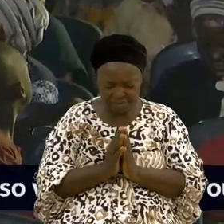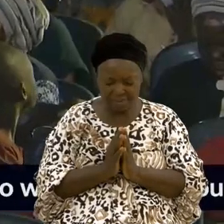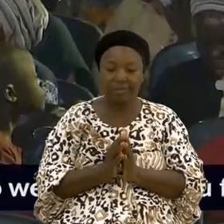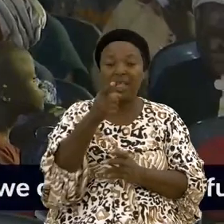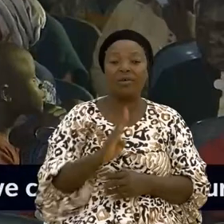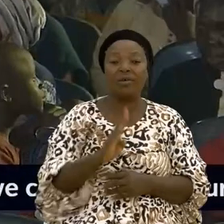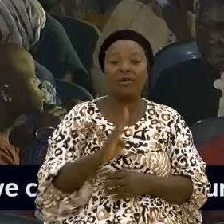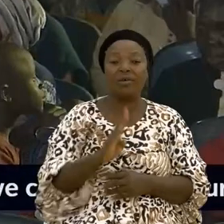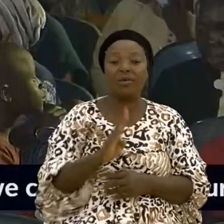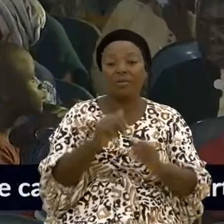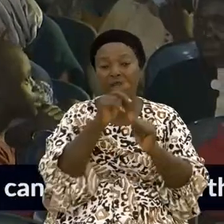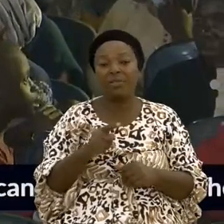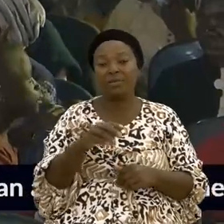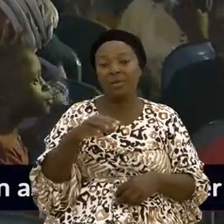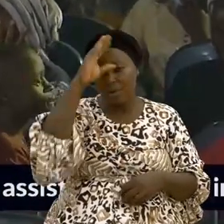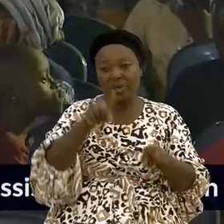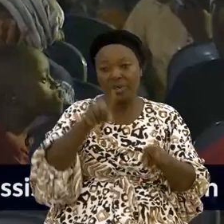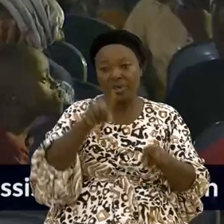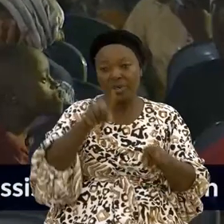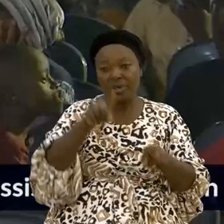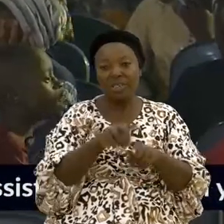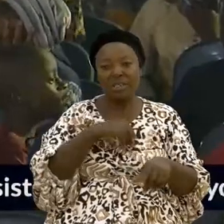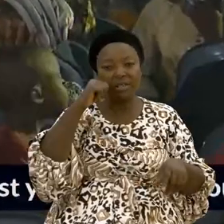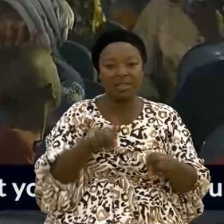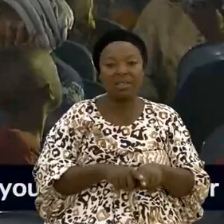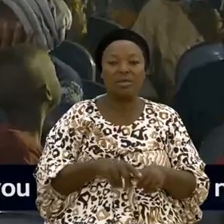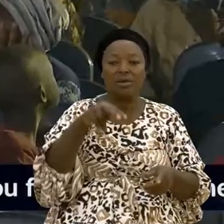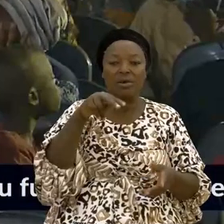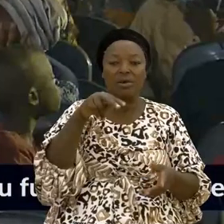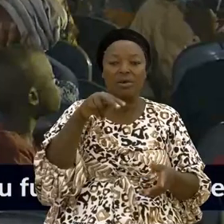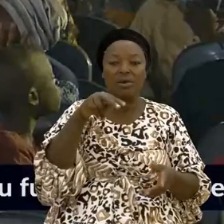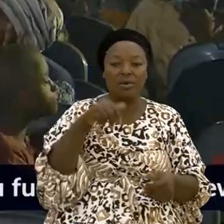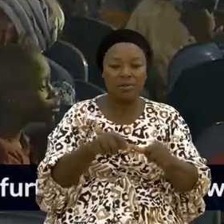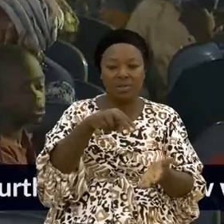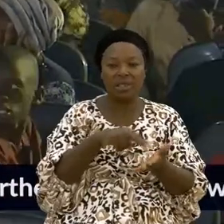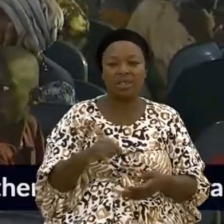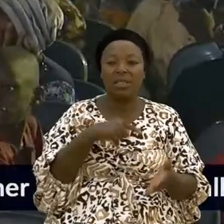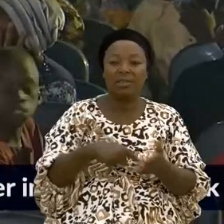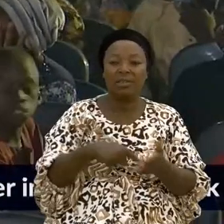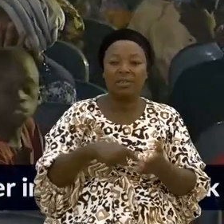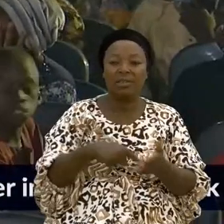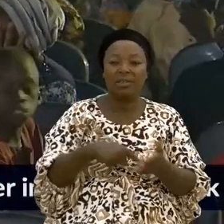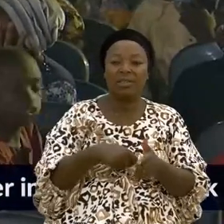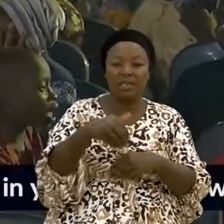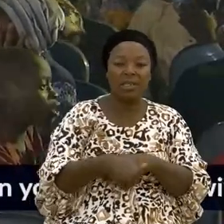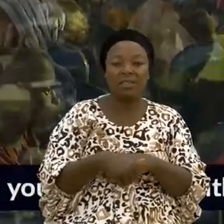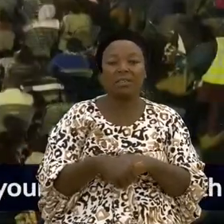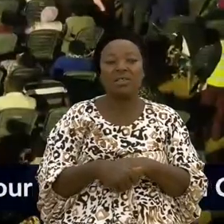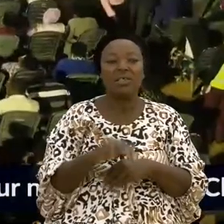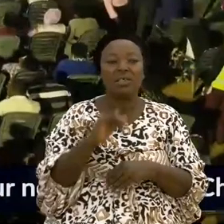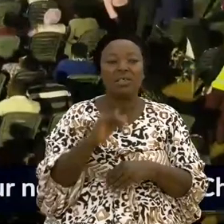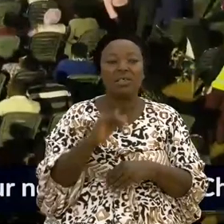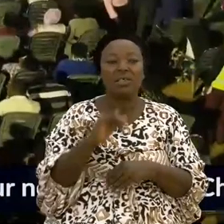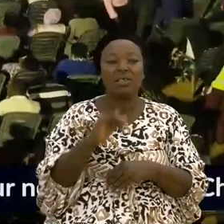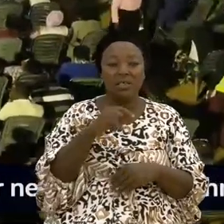God bless you. Brothers and sisters, keep on standing. You're now in the kingdom. And the